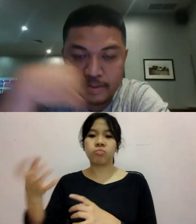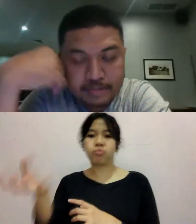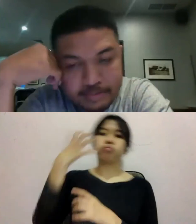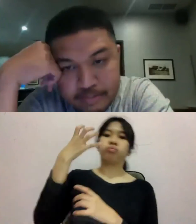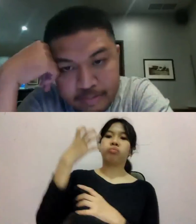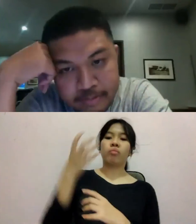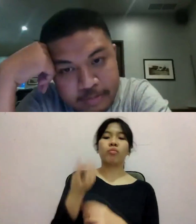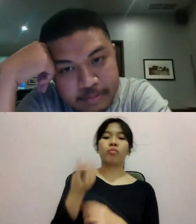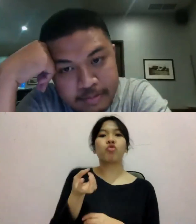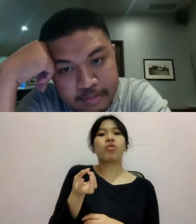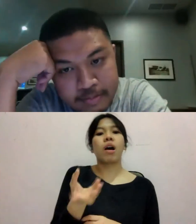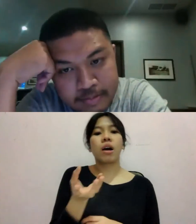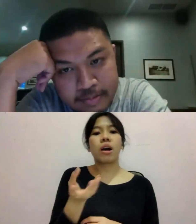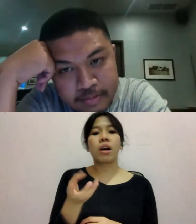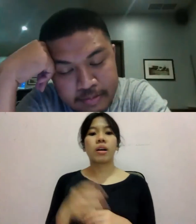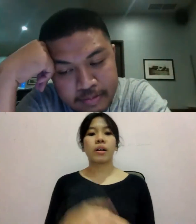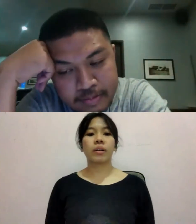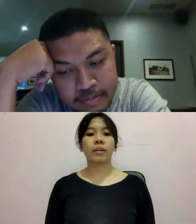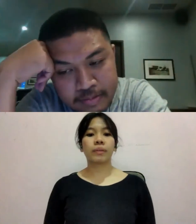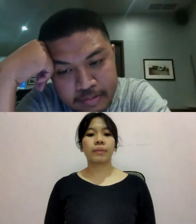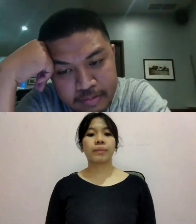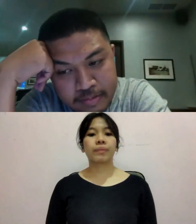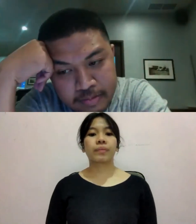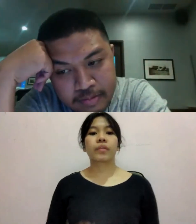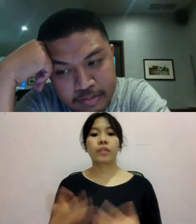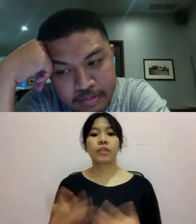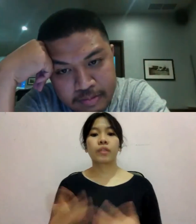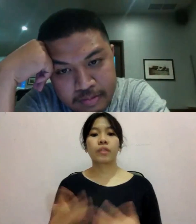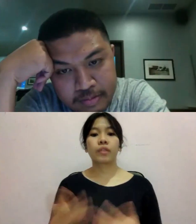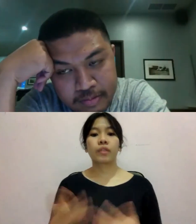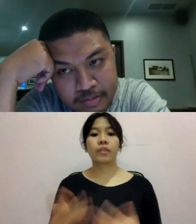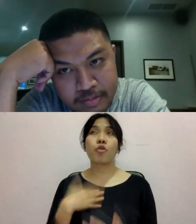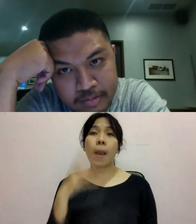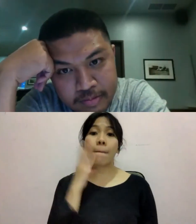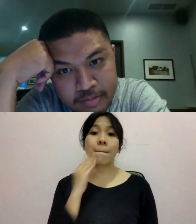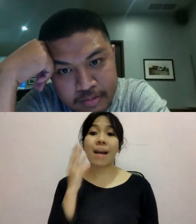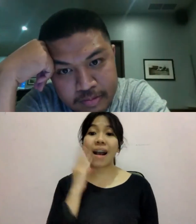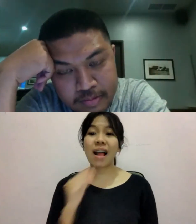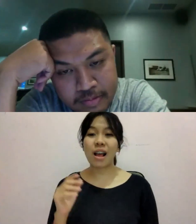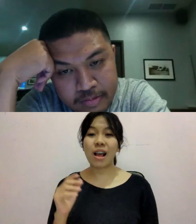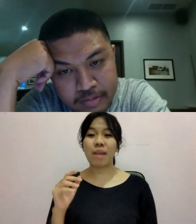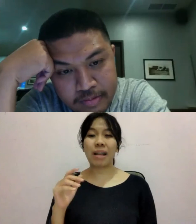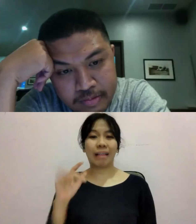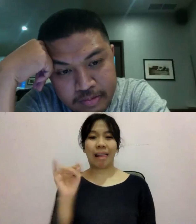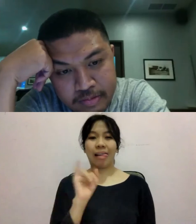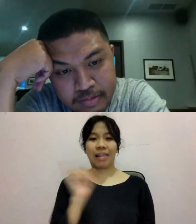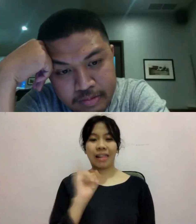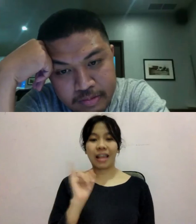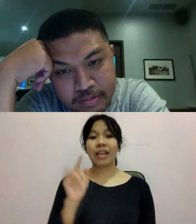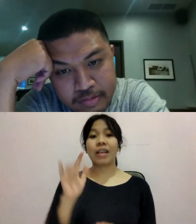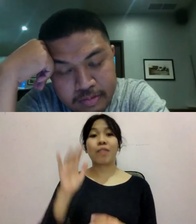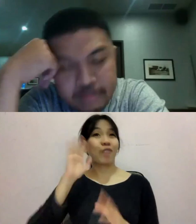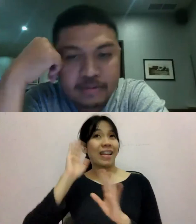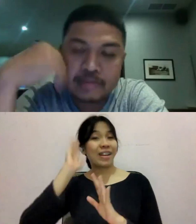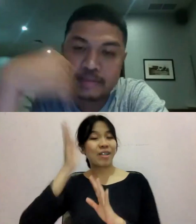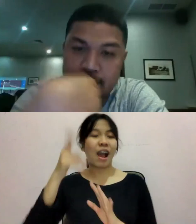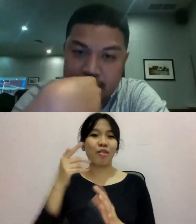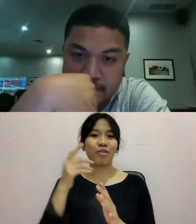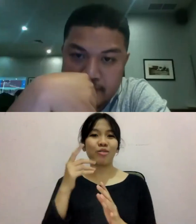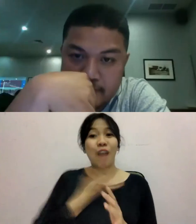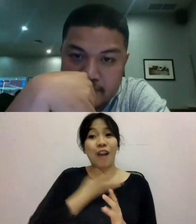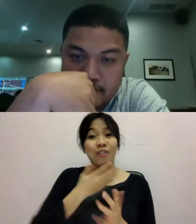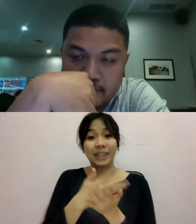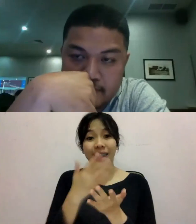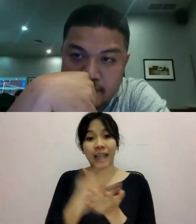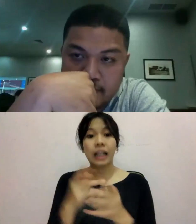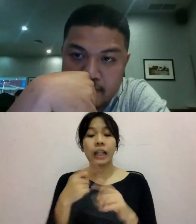with one, I had this one really bad experience, in which maybe I'll share more one day. But that experience made